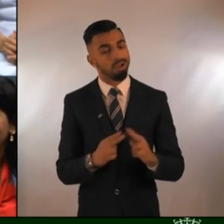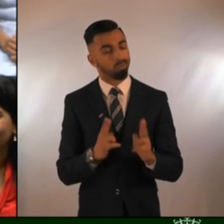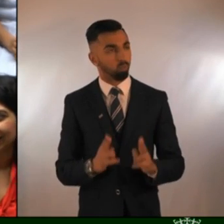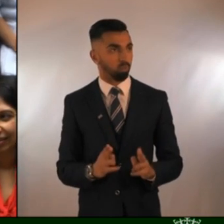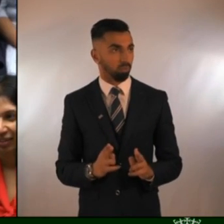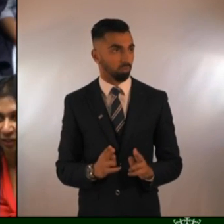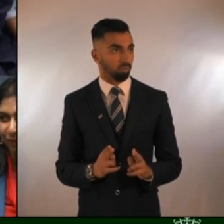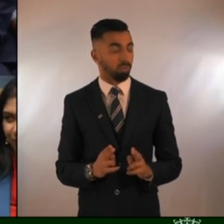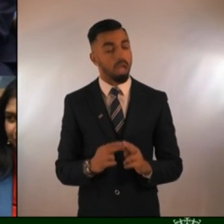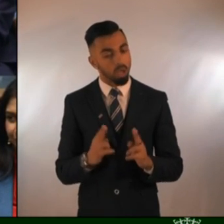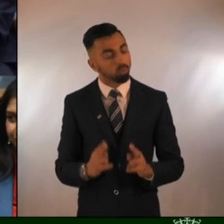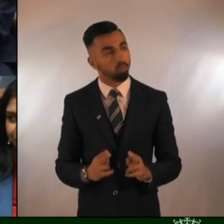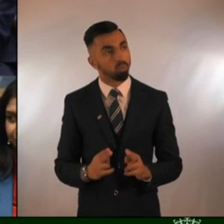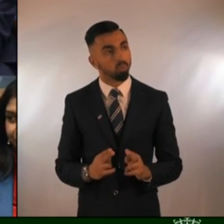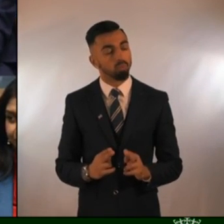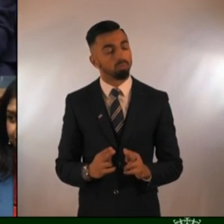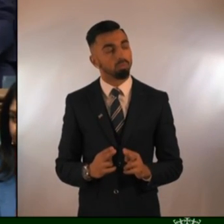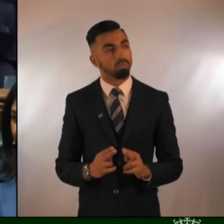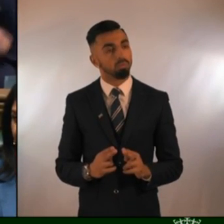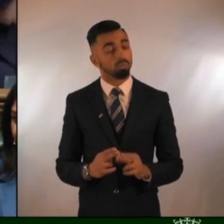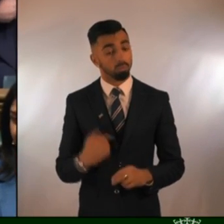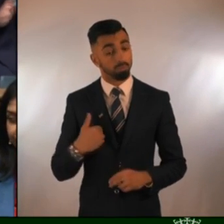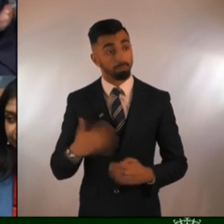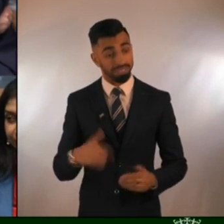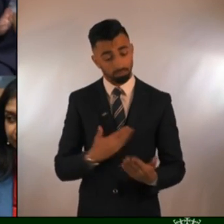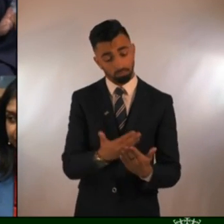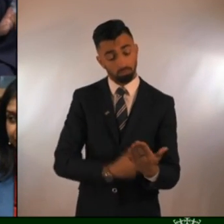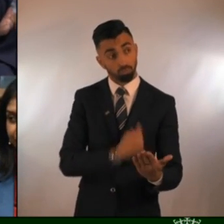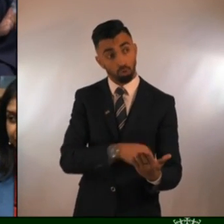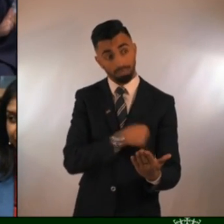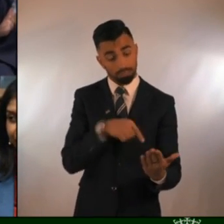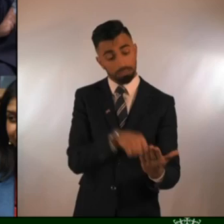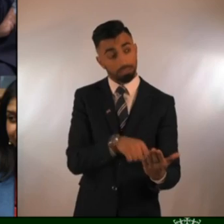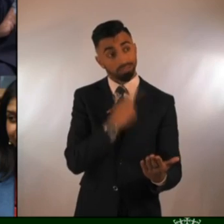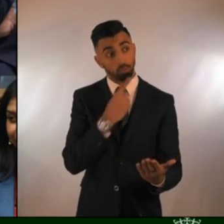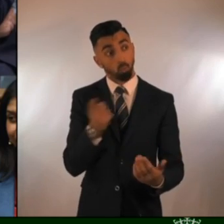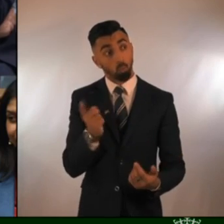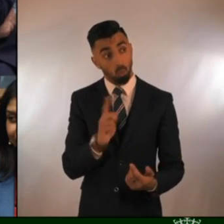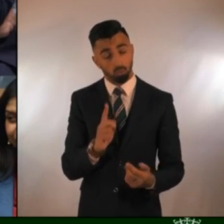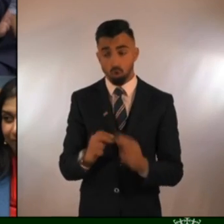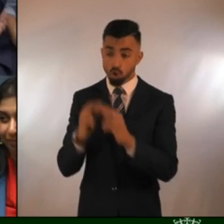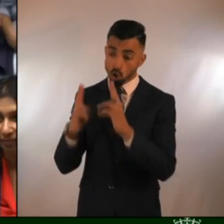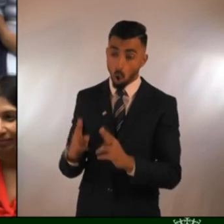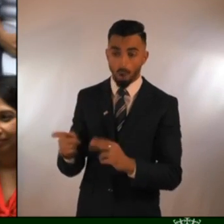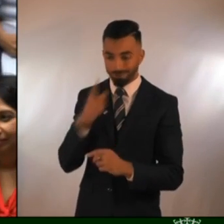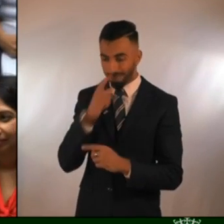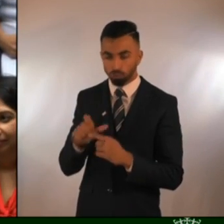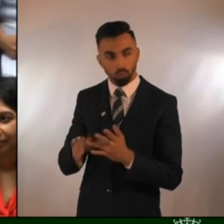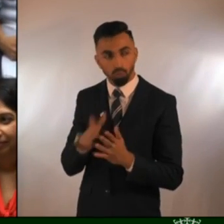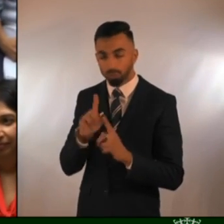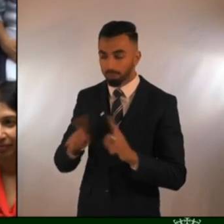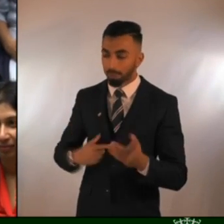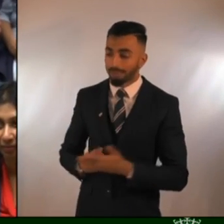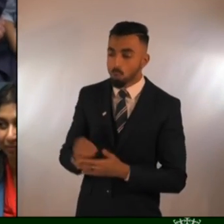housing. Today, I can make good our promise to extend the Affordable Homes programme with a new multi-year settlement